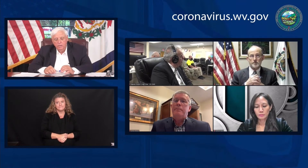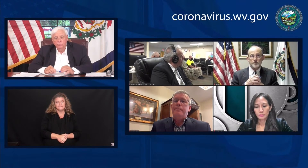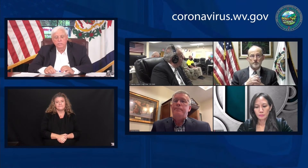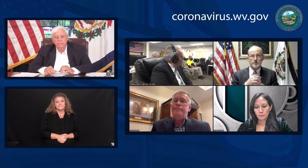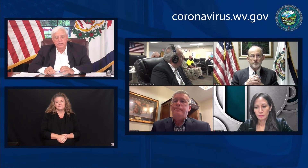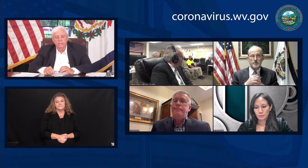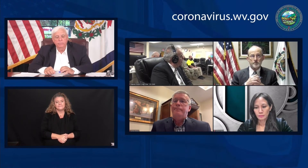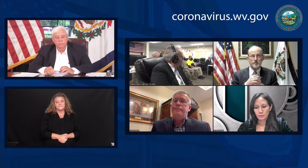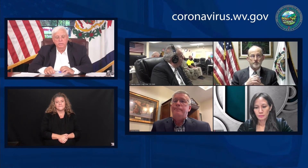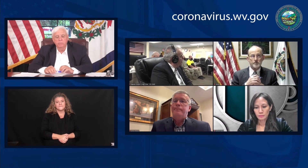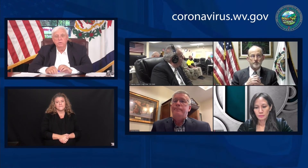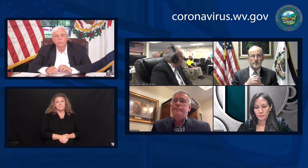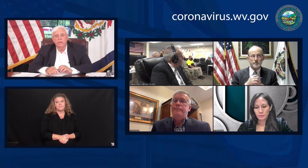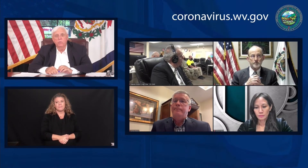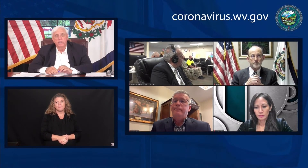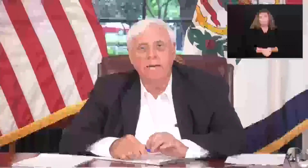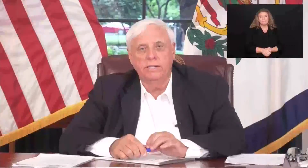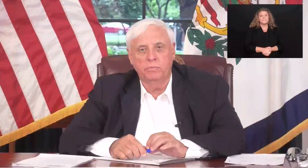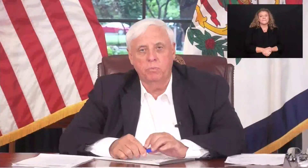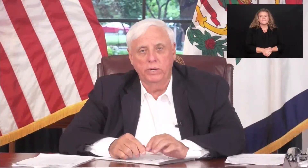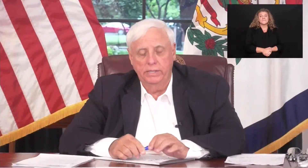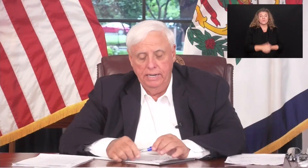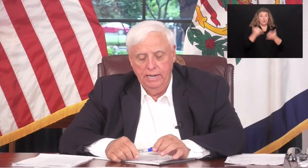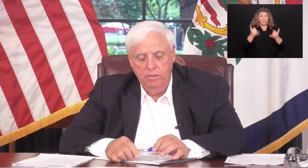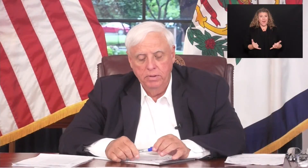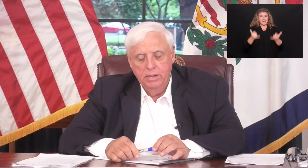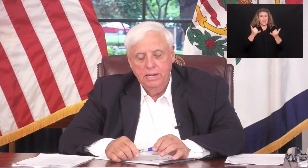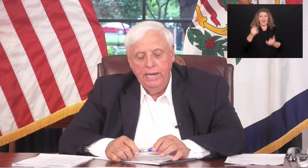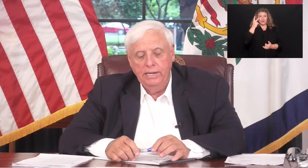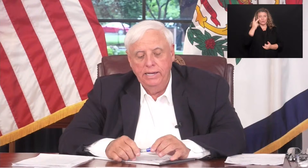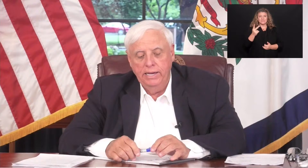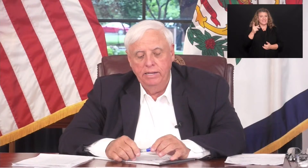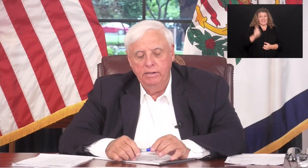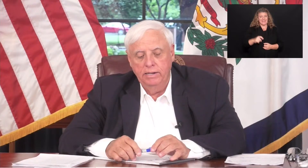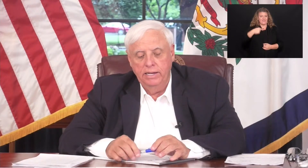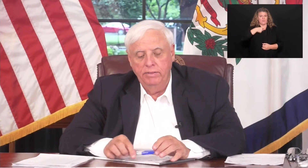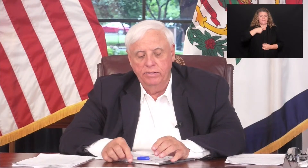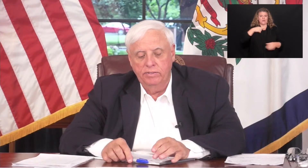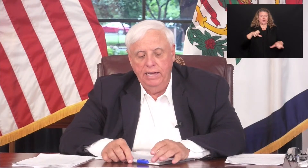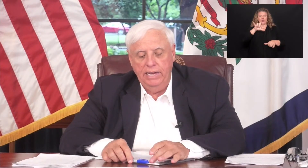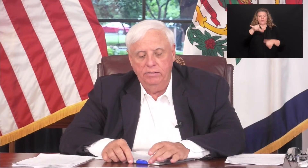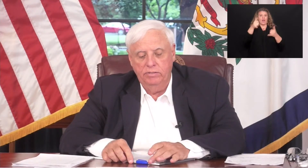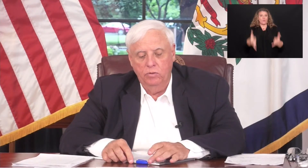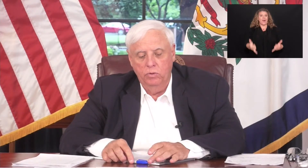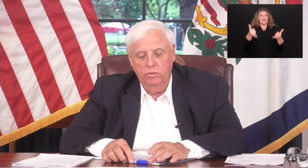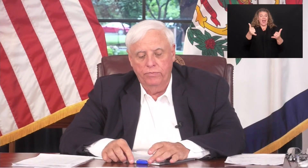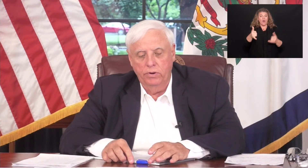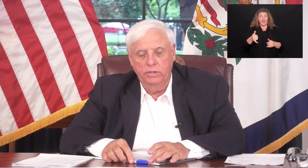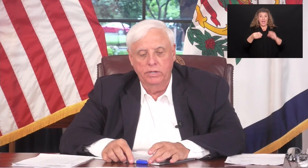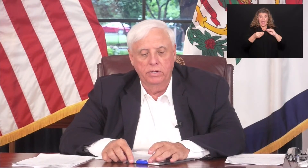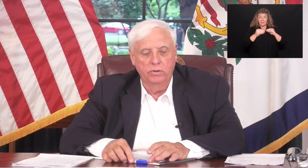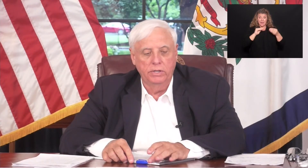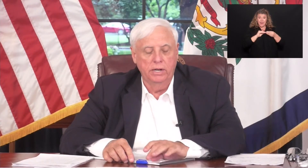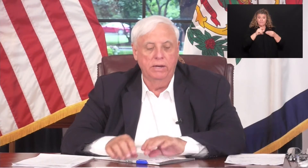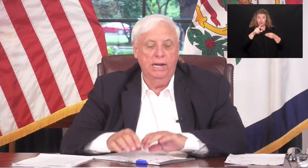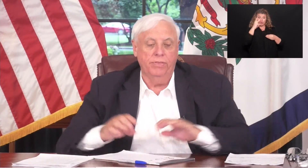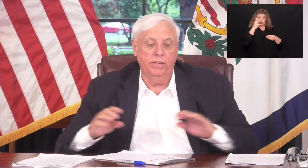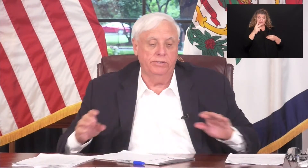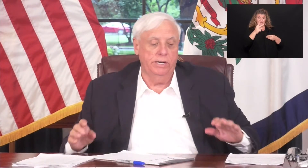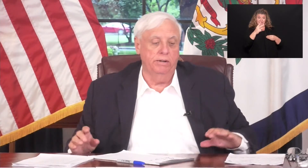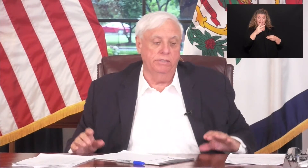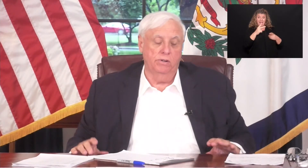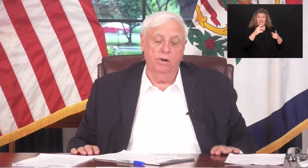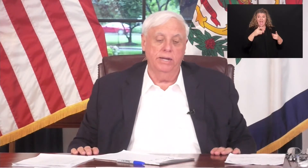I don't see a need for me to move that way at this point in time. And the stats that we're referring to, you know, and I